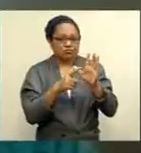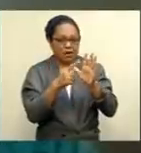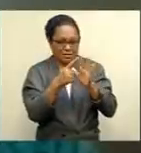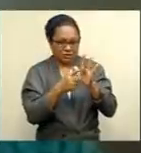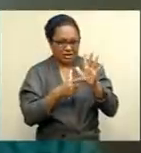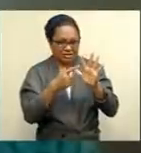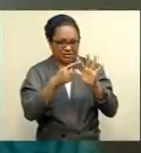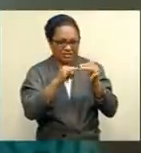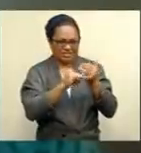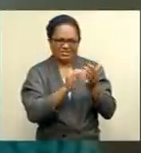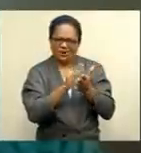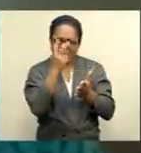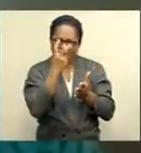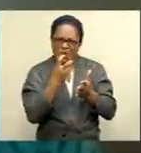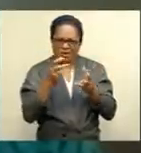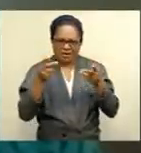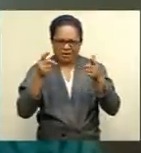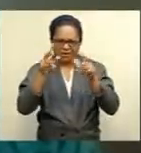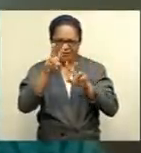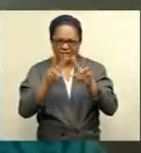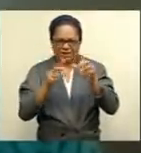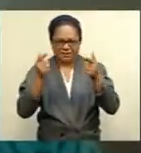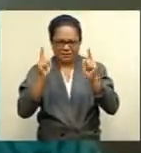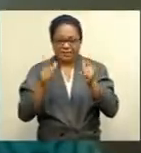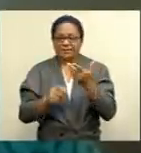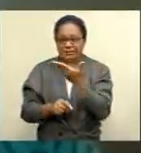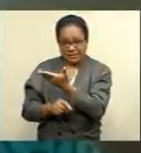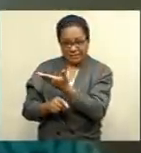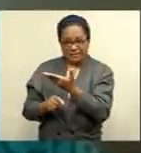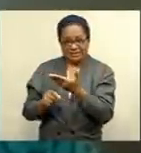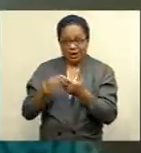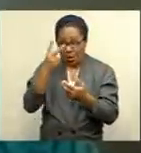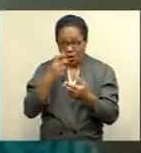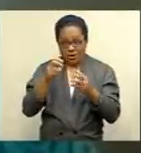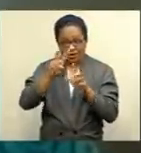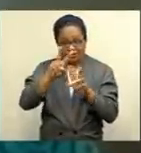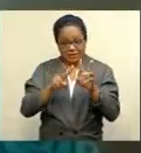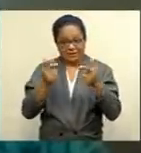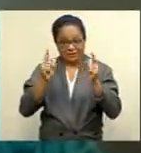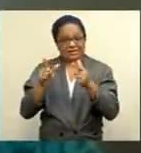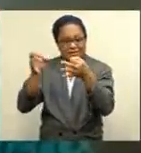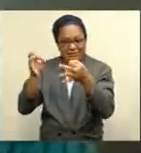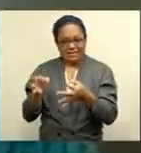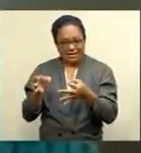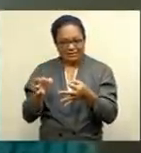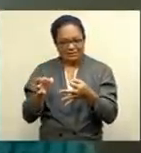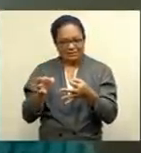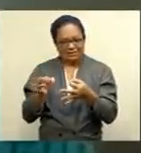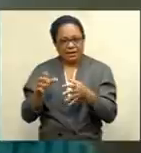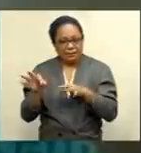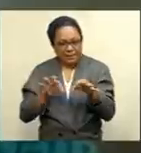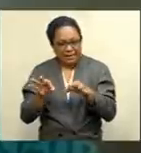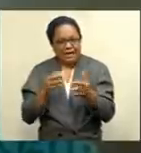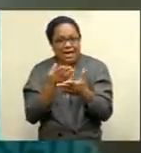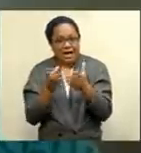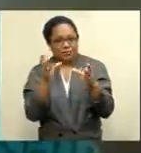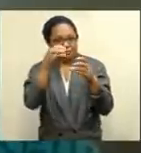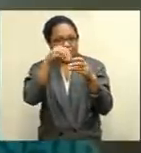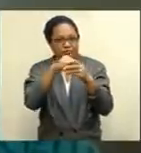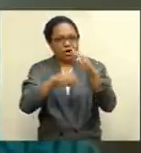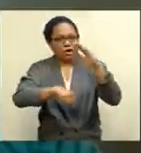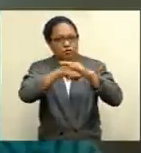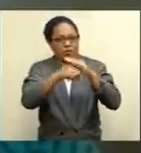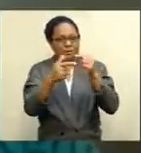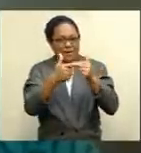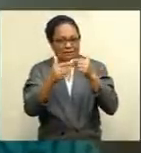who determined the strategy that USP would work towards getting admitted into these rankings and recognize the